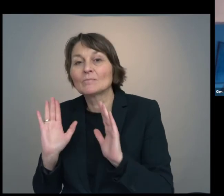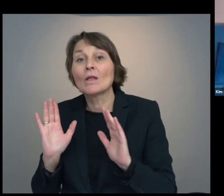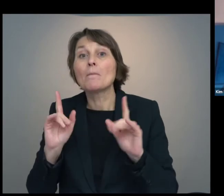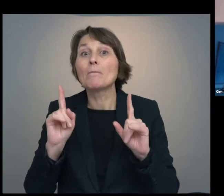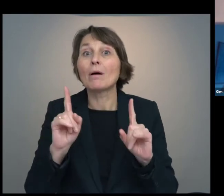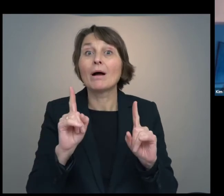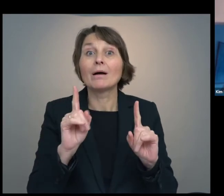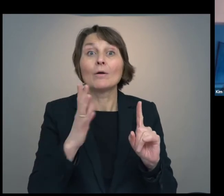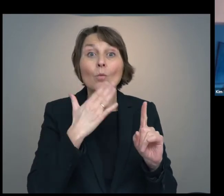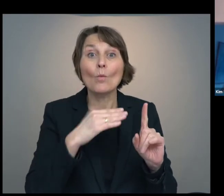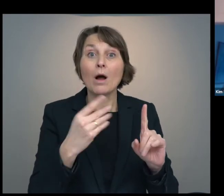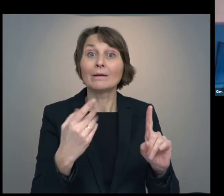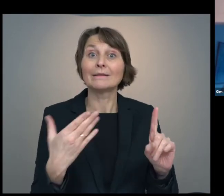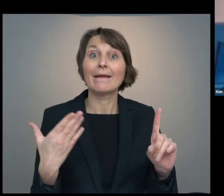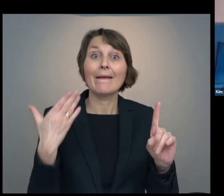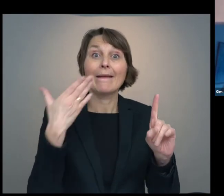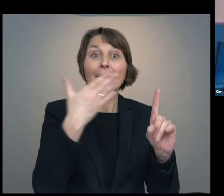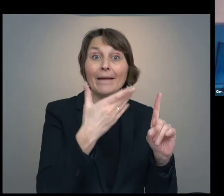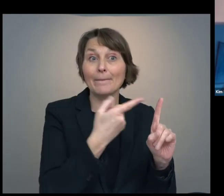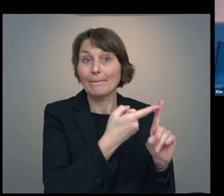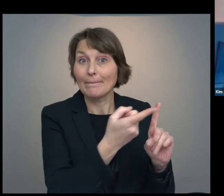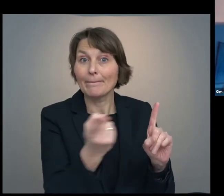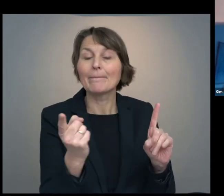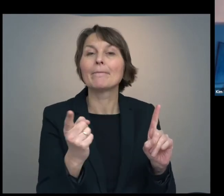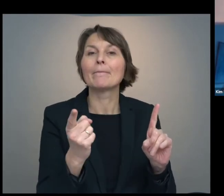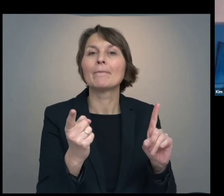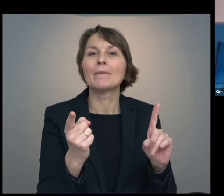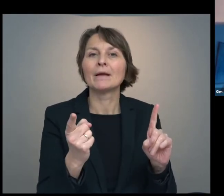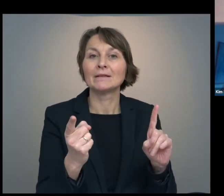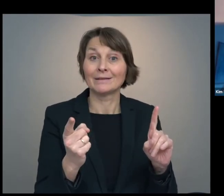the mission is to spread,